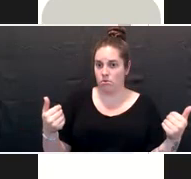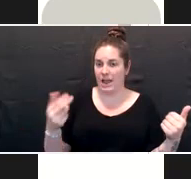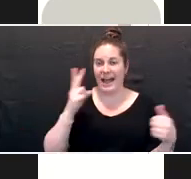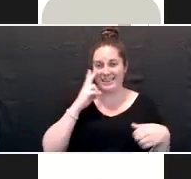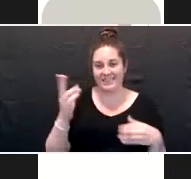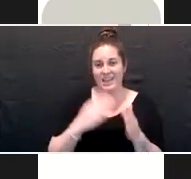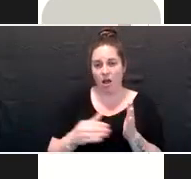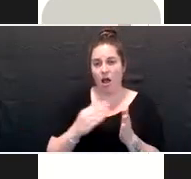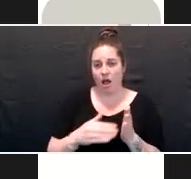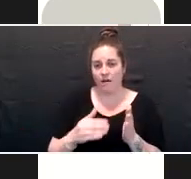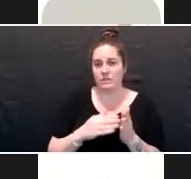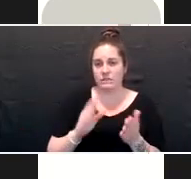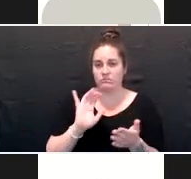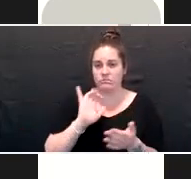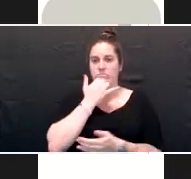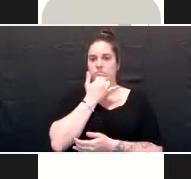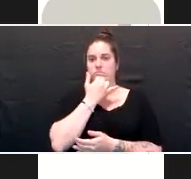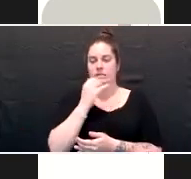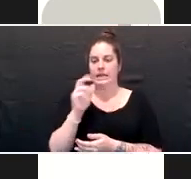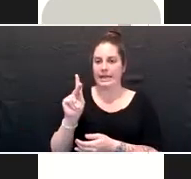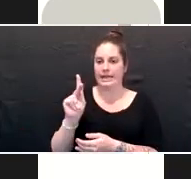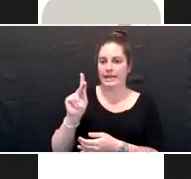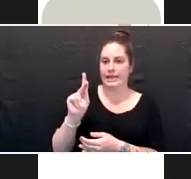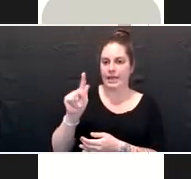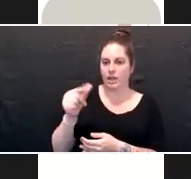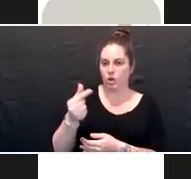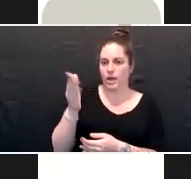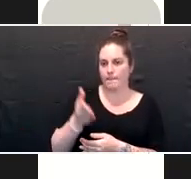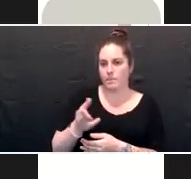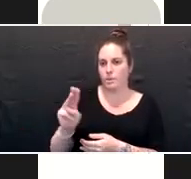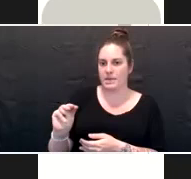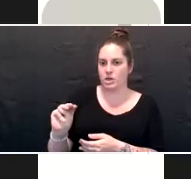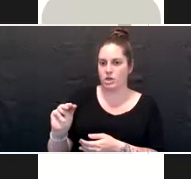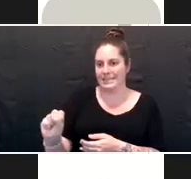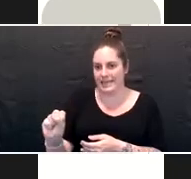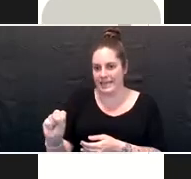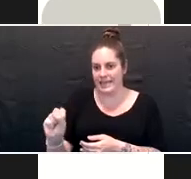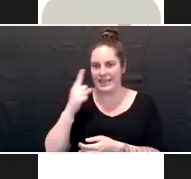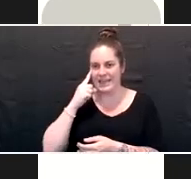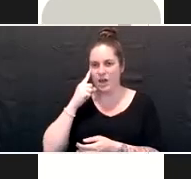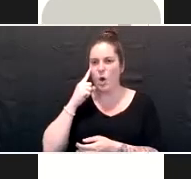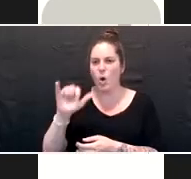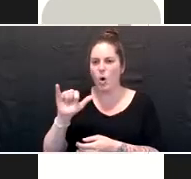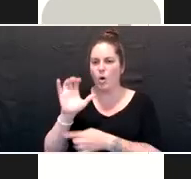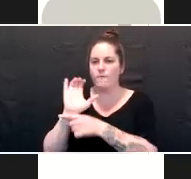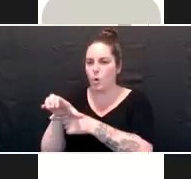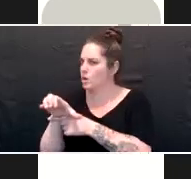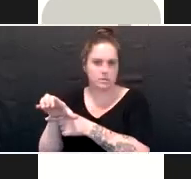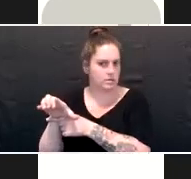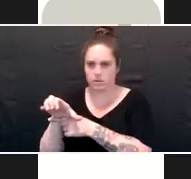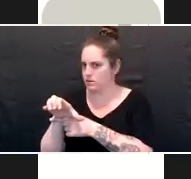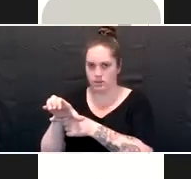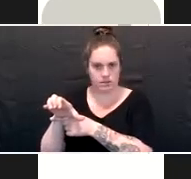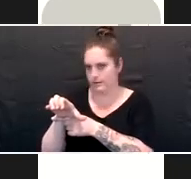lot. When students see this, kilogram meters per second, they automatically think force. But that's not